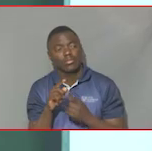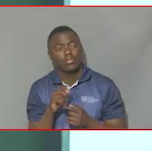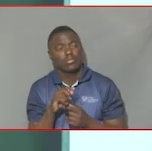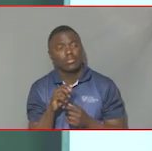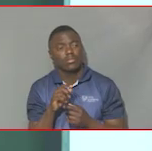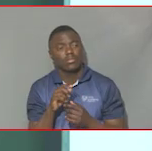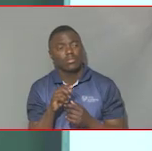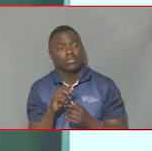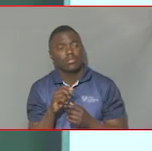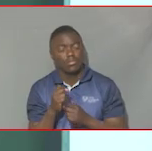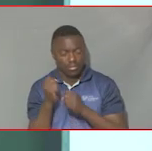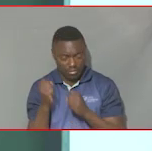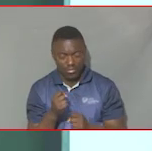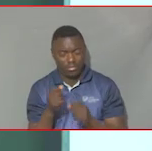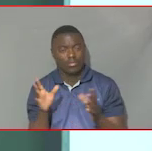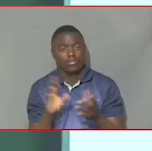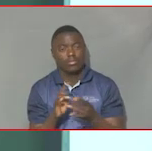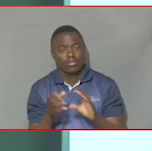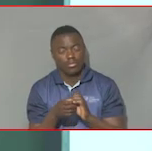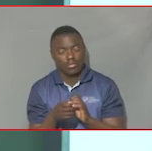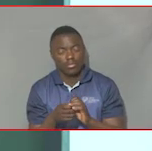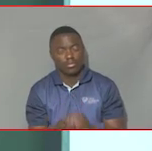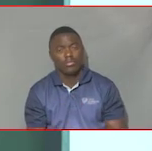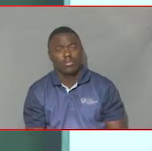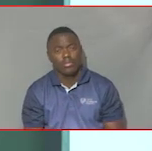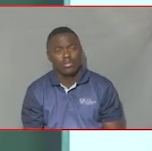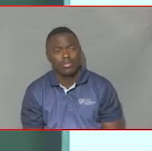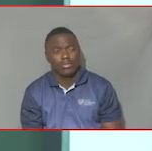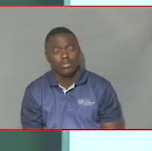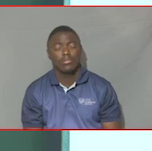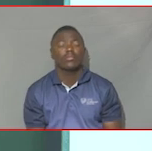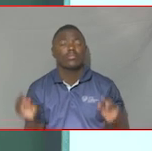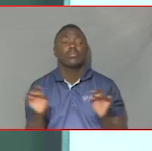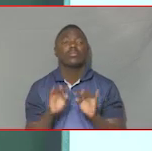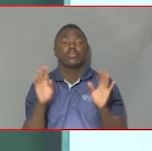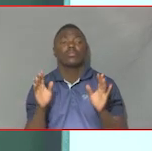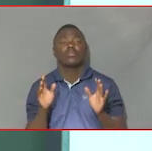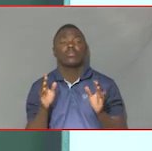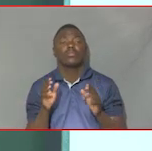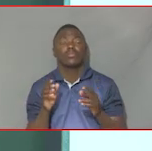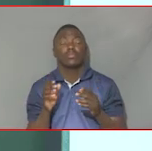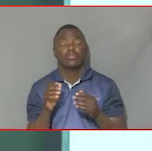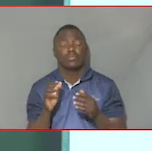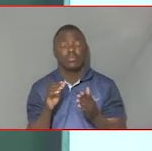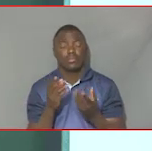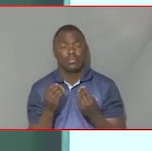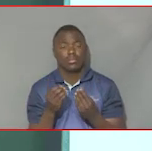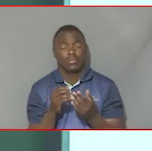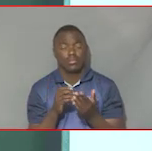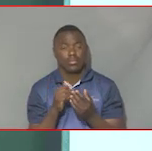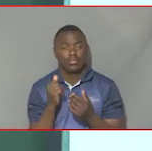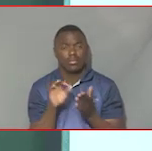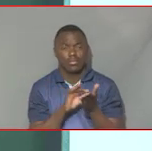a positive, strong correlation. Is that clear? Between the number of votes, in this case,